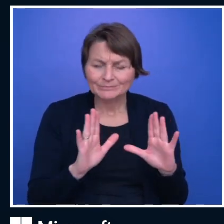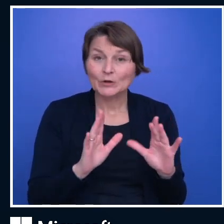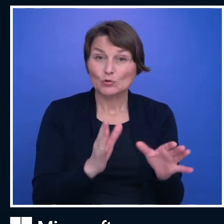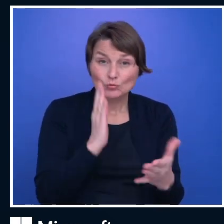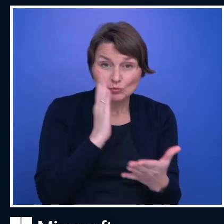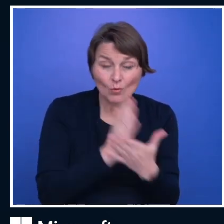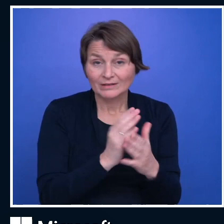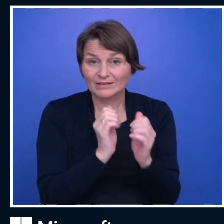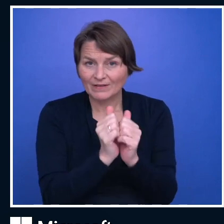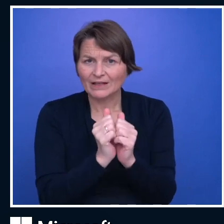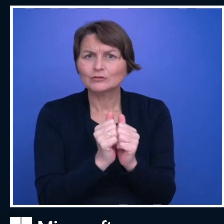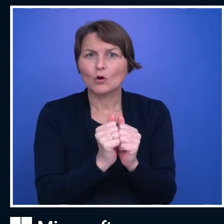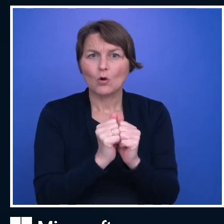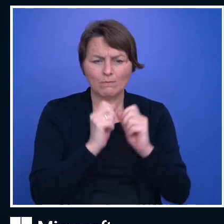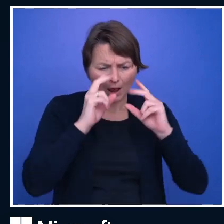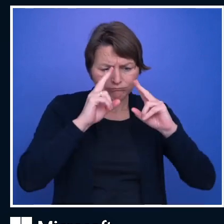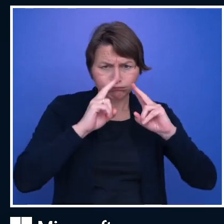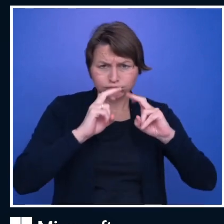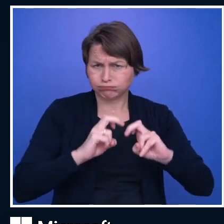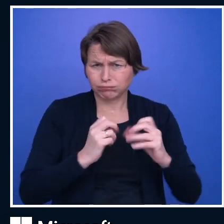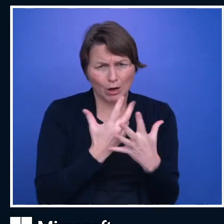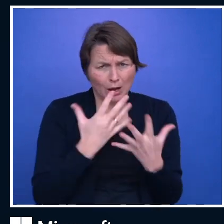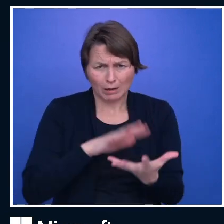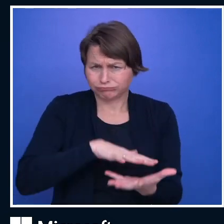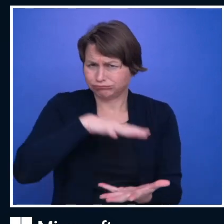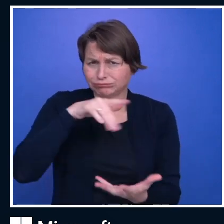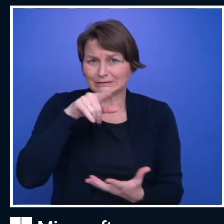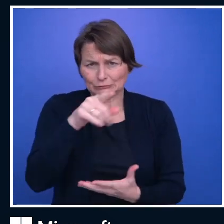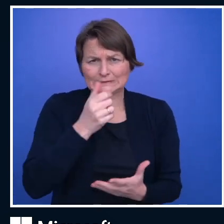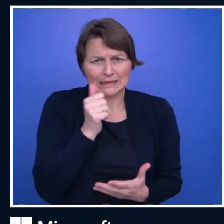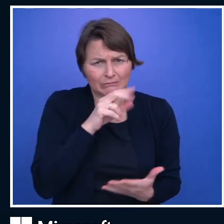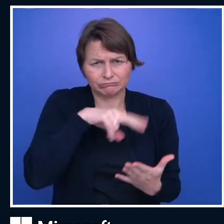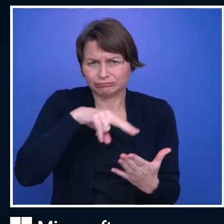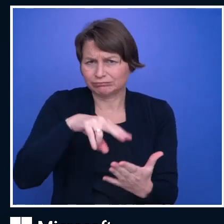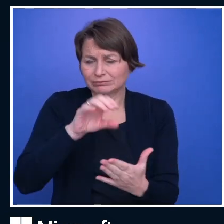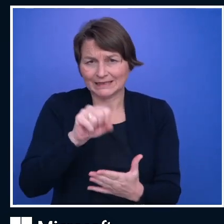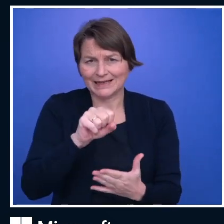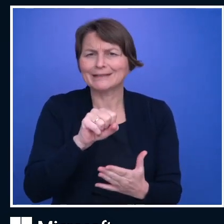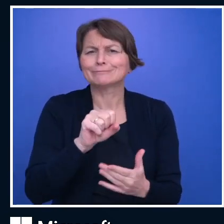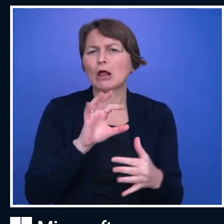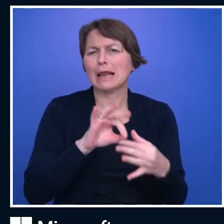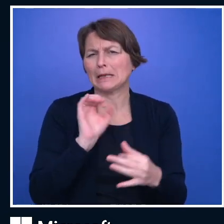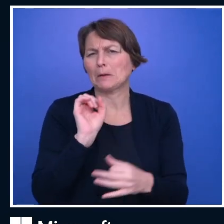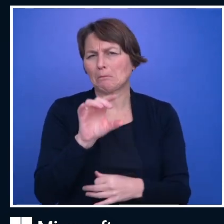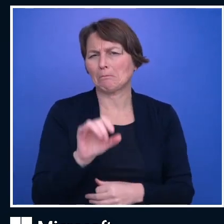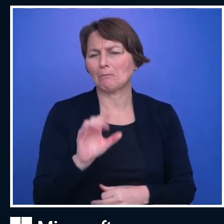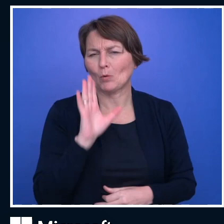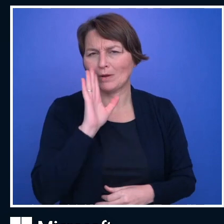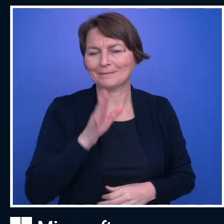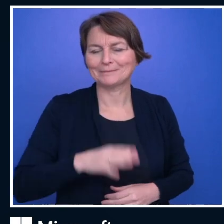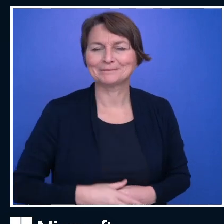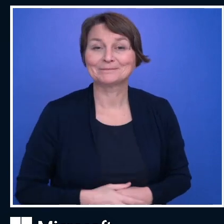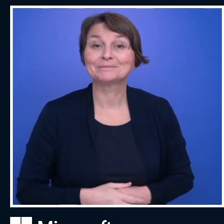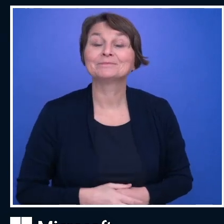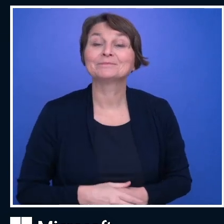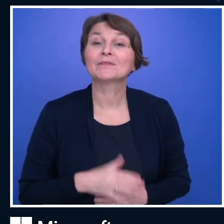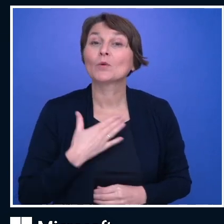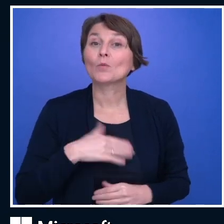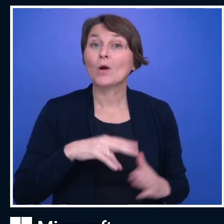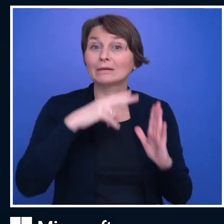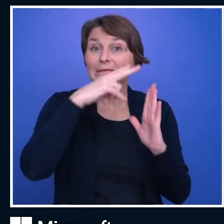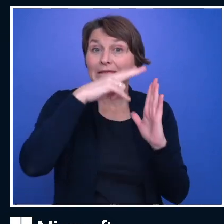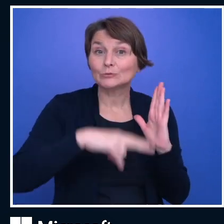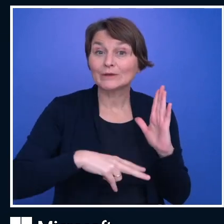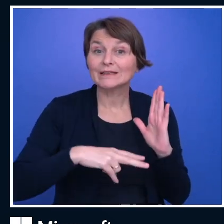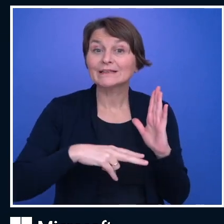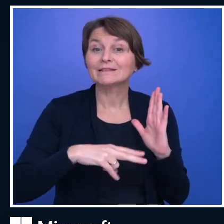it. You can read a lot about it. I will be putting in links for that as well. And if you want to read about, and there's also another way